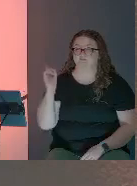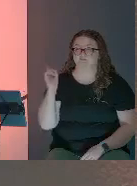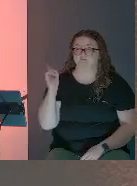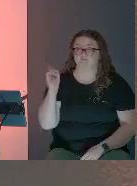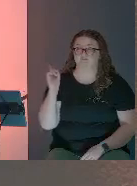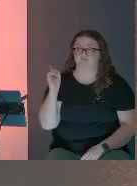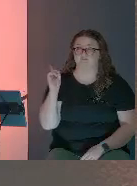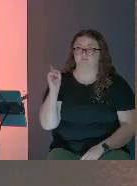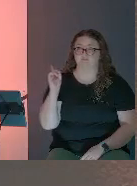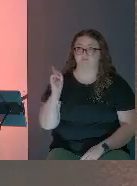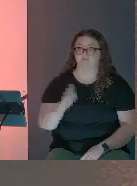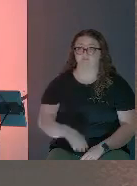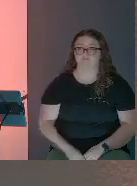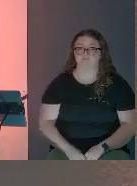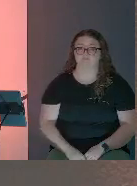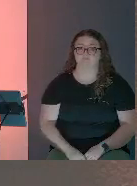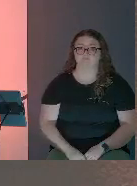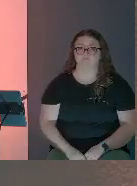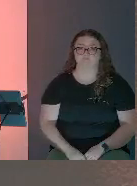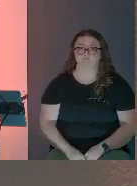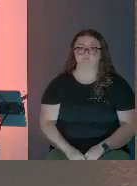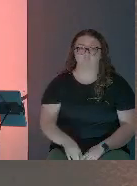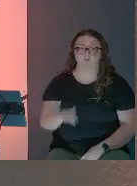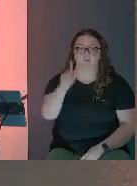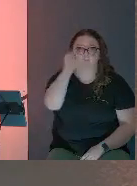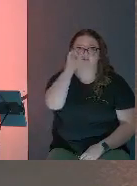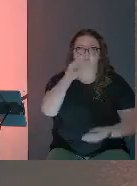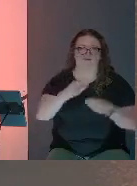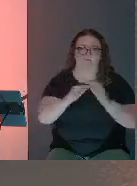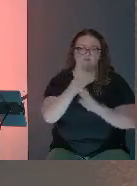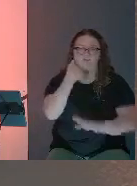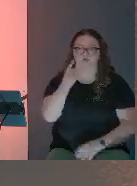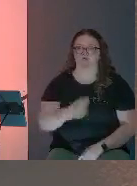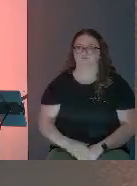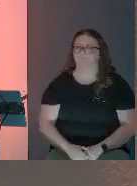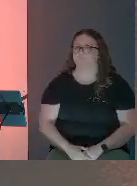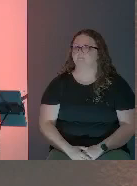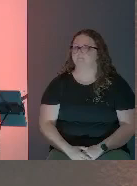glory. Mystery number one, you better know who Jesus is.